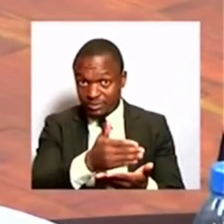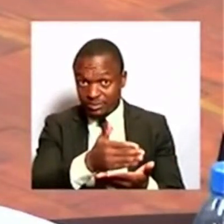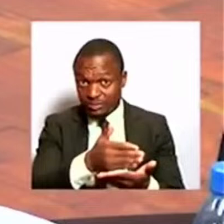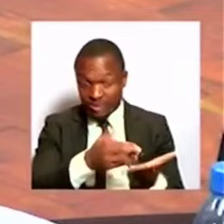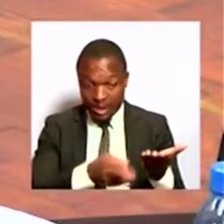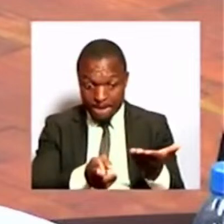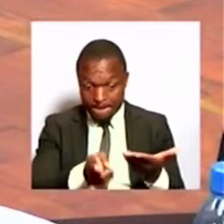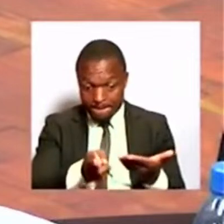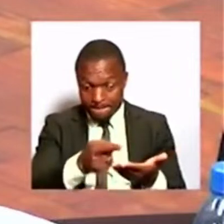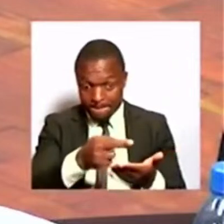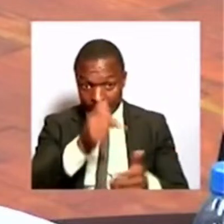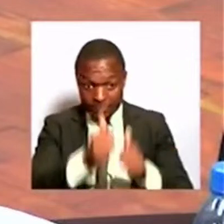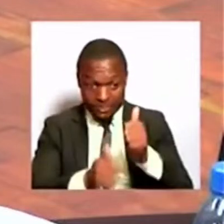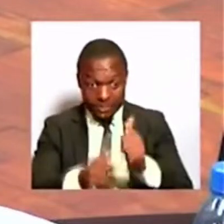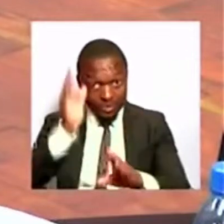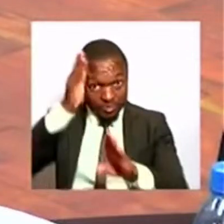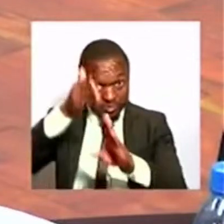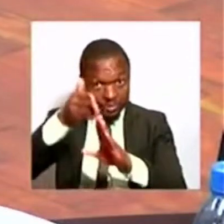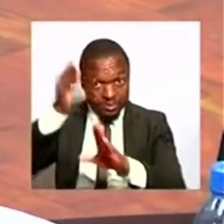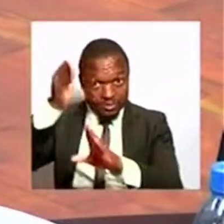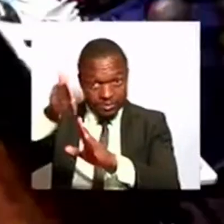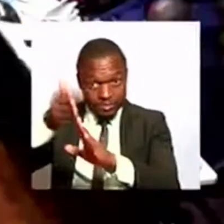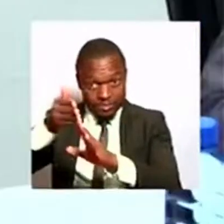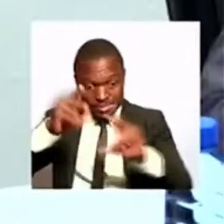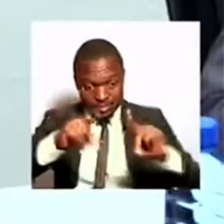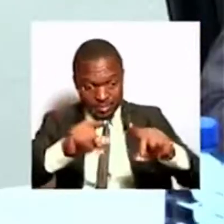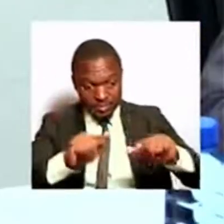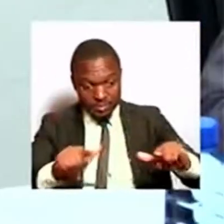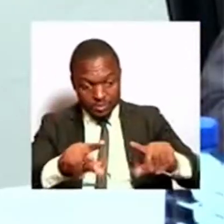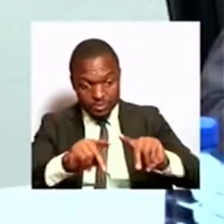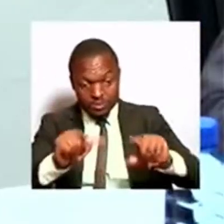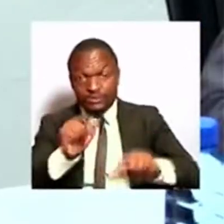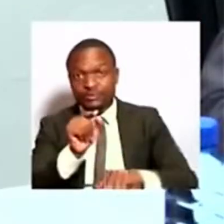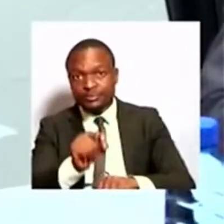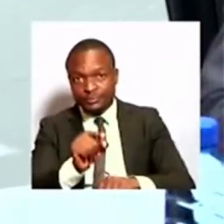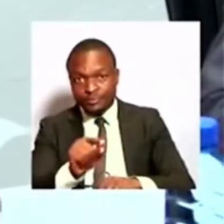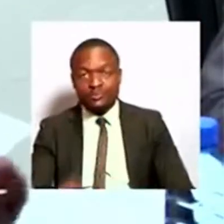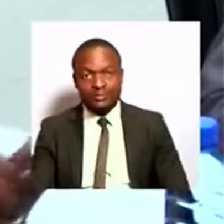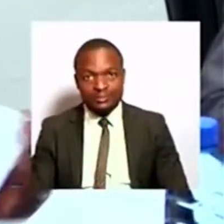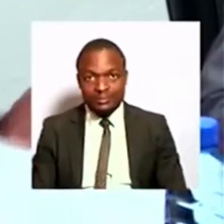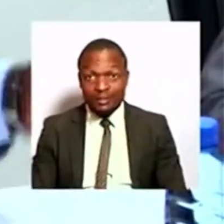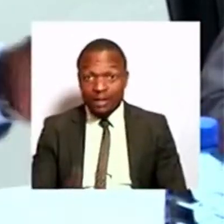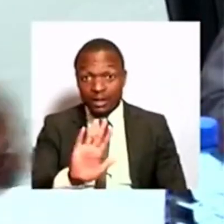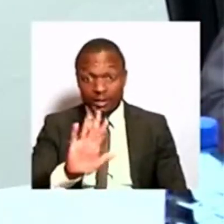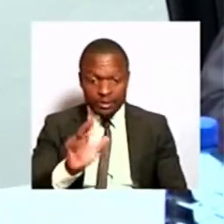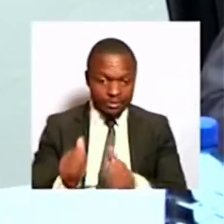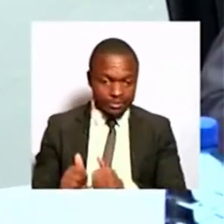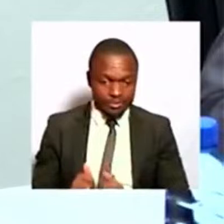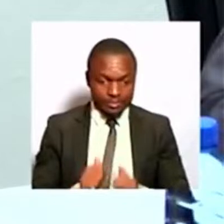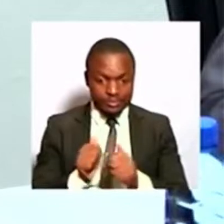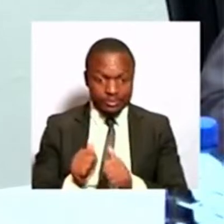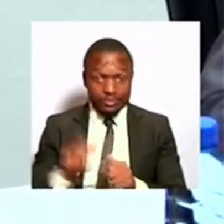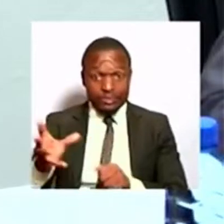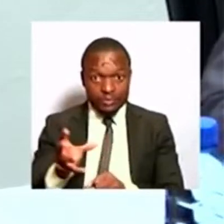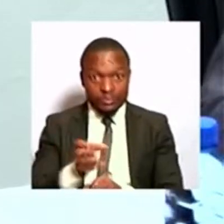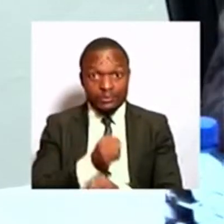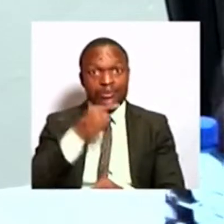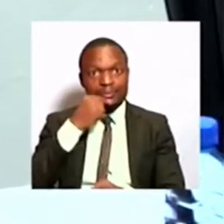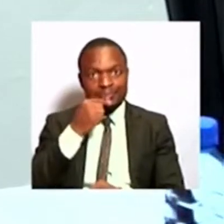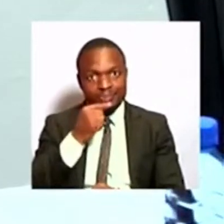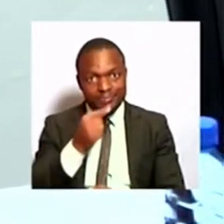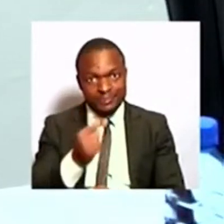was specific for plots. So in your action taken, you are saying by